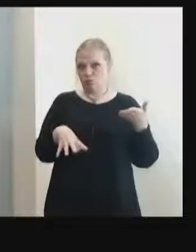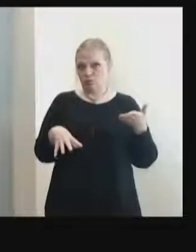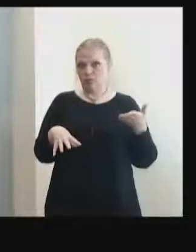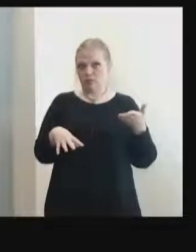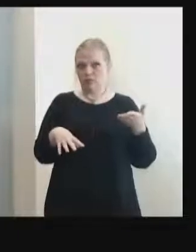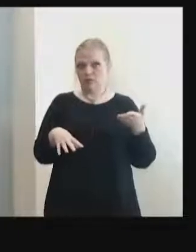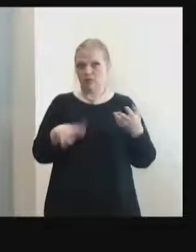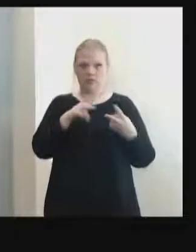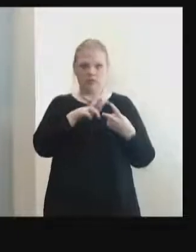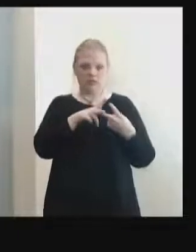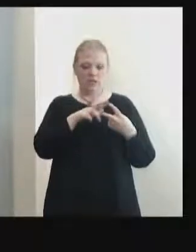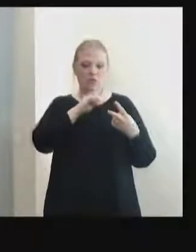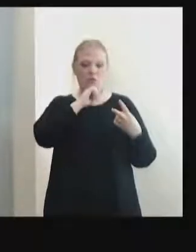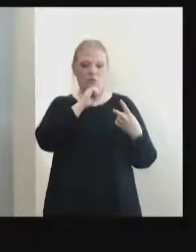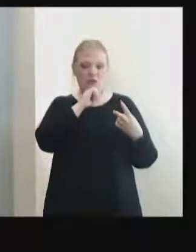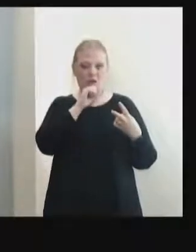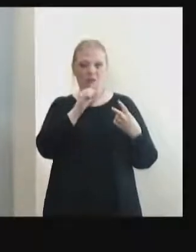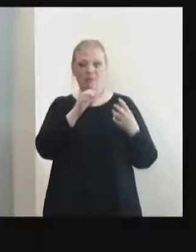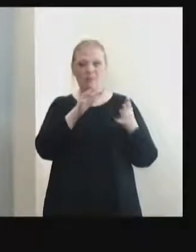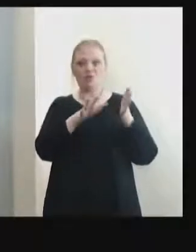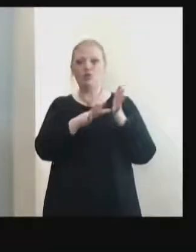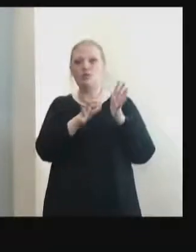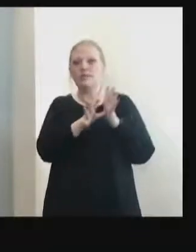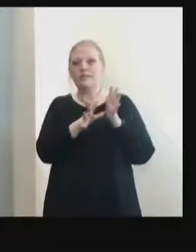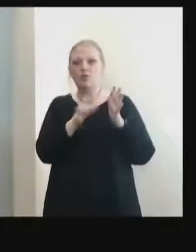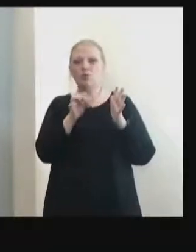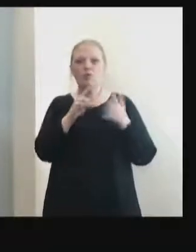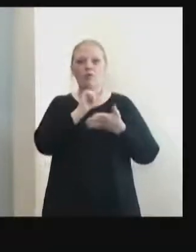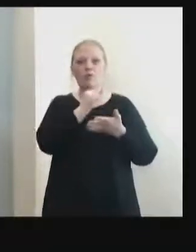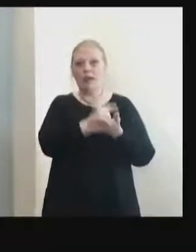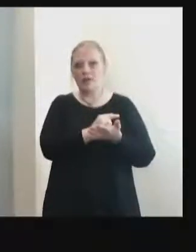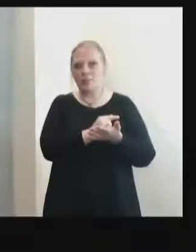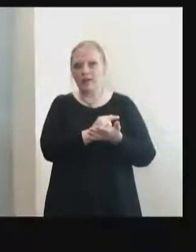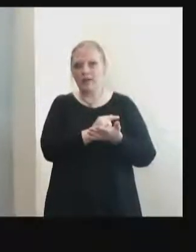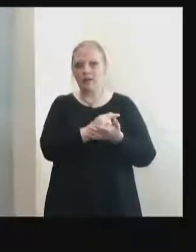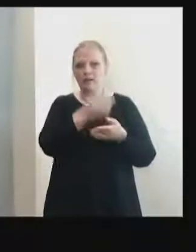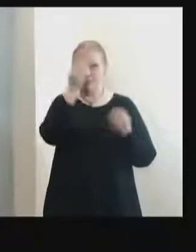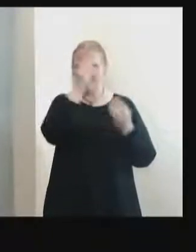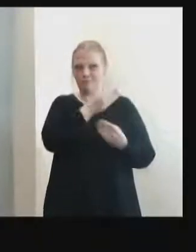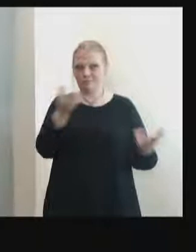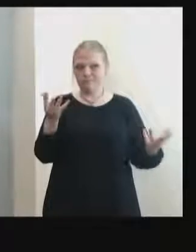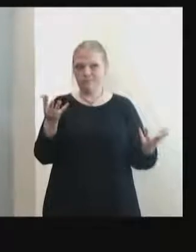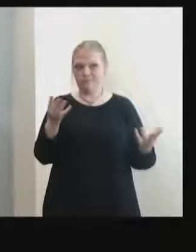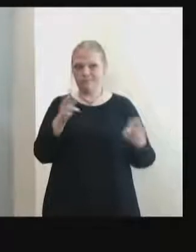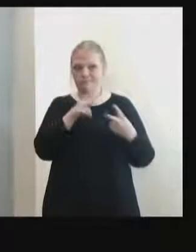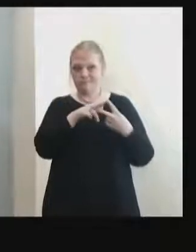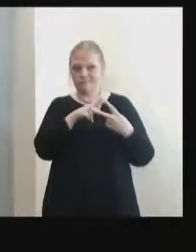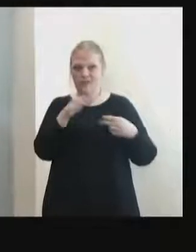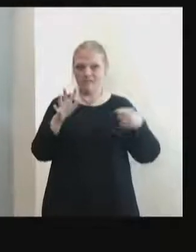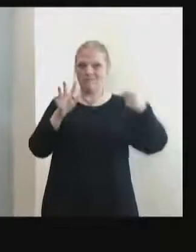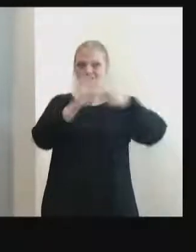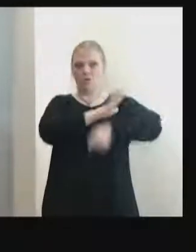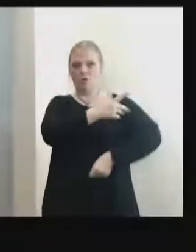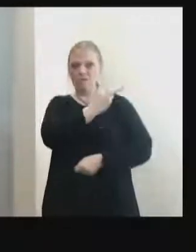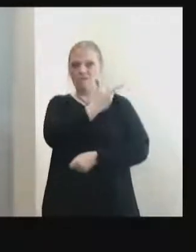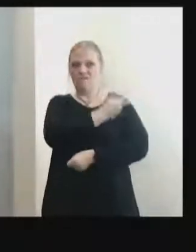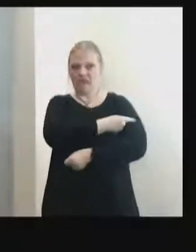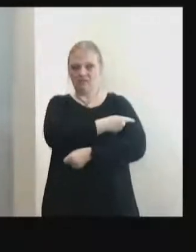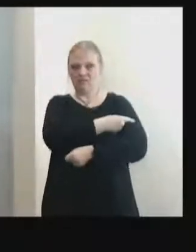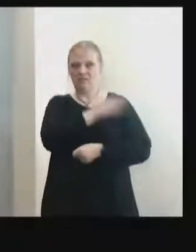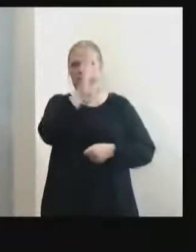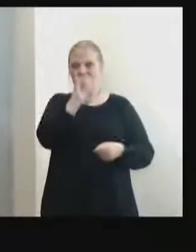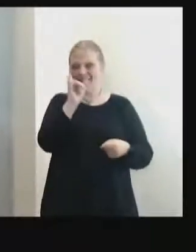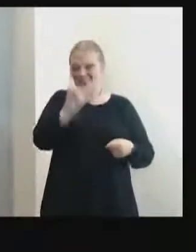going to be either going to a prom, junior or senior prom, or who are graduating, letting them know that either they have to be fully vaccinated by that